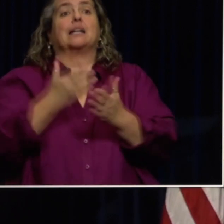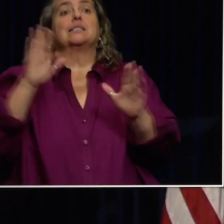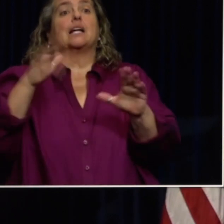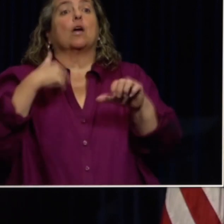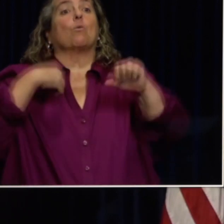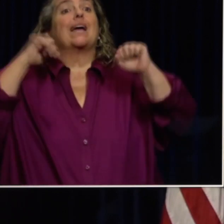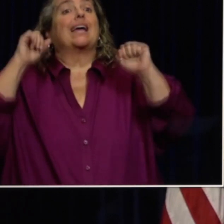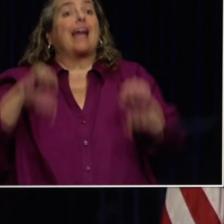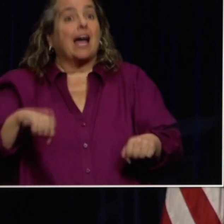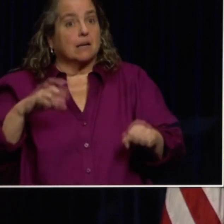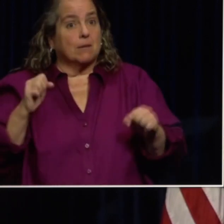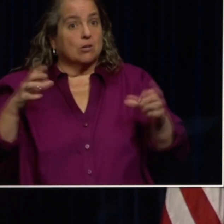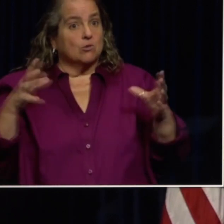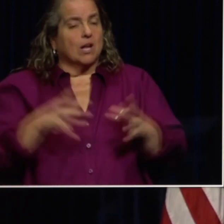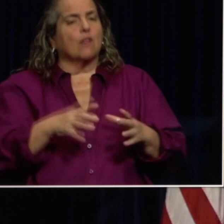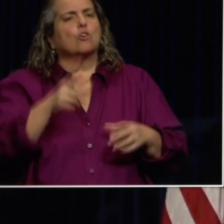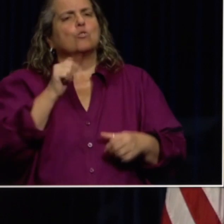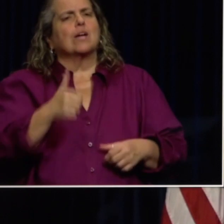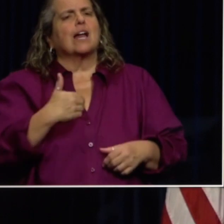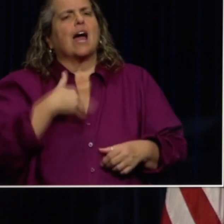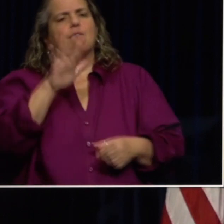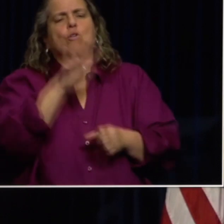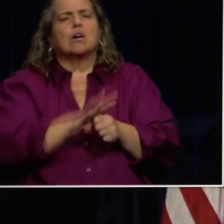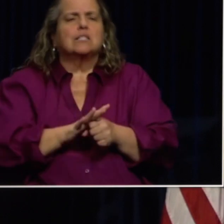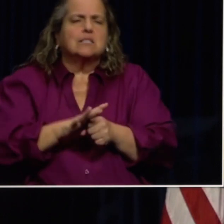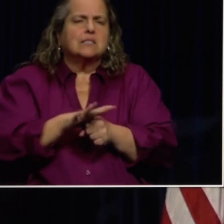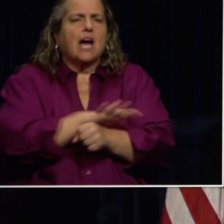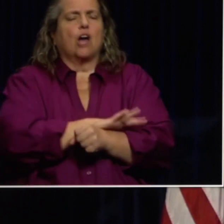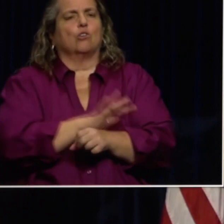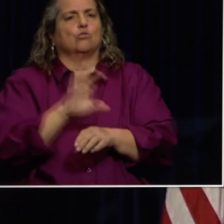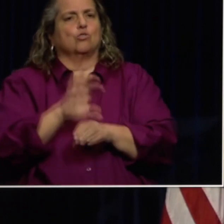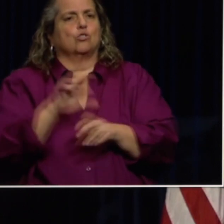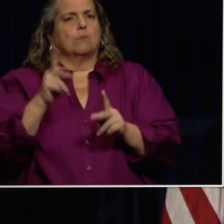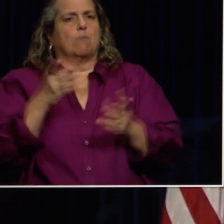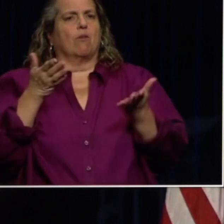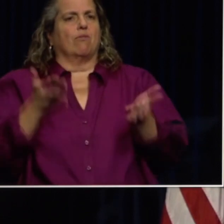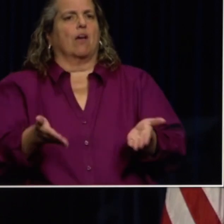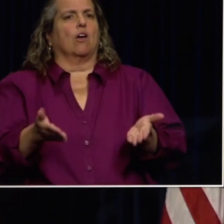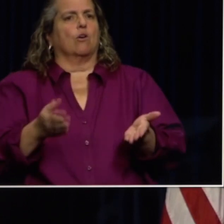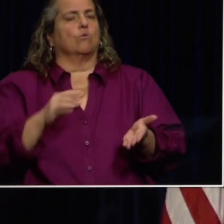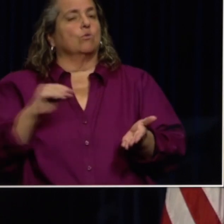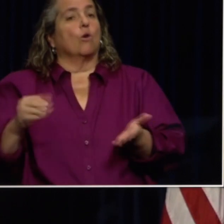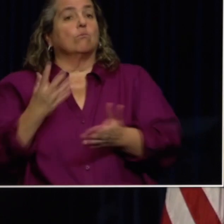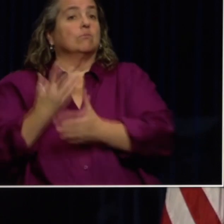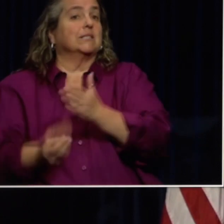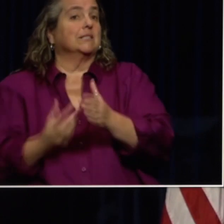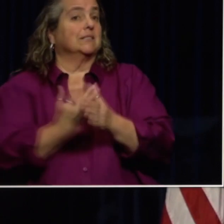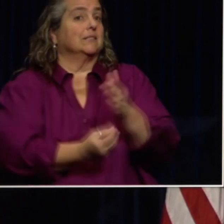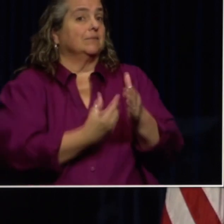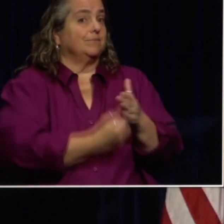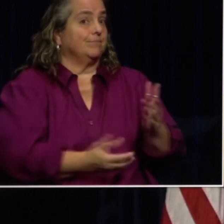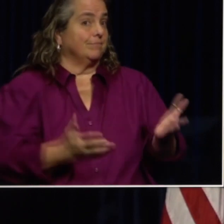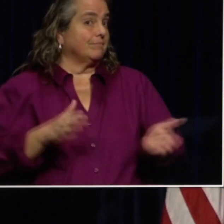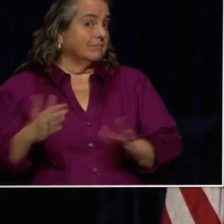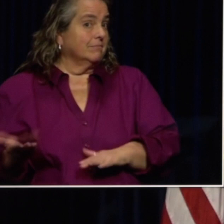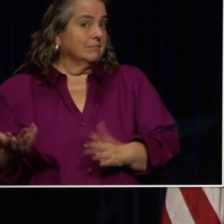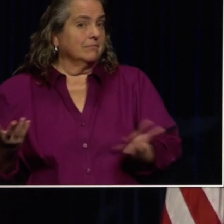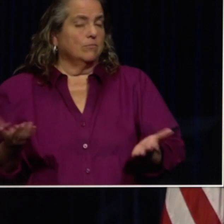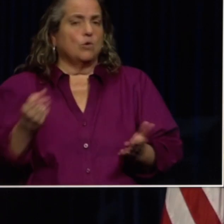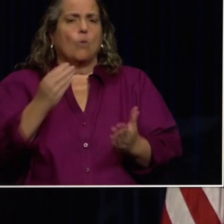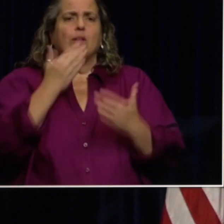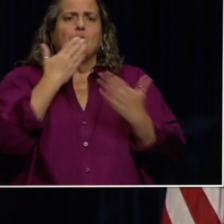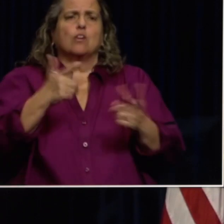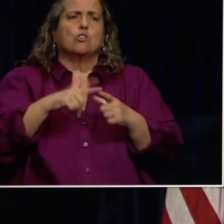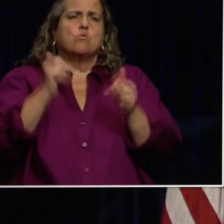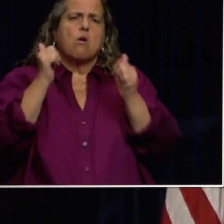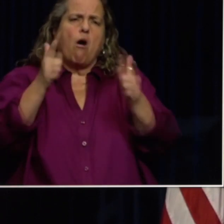together, that you have your entire congregation there. So thank you to all of those faith